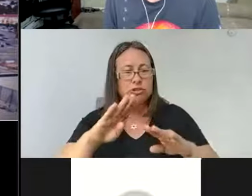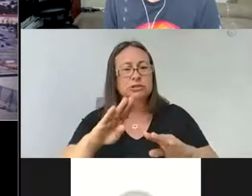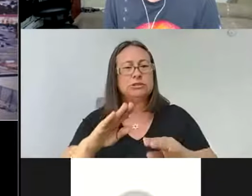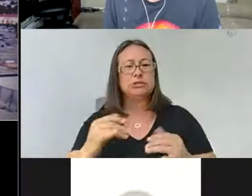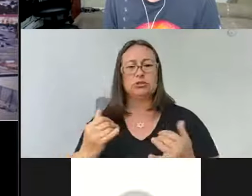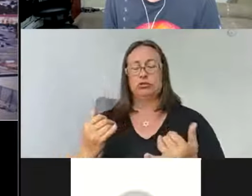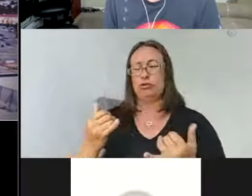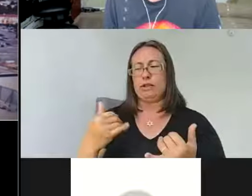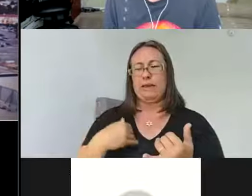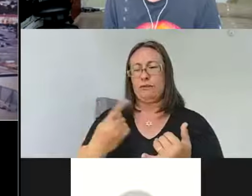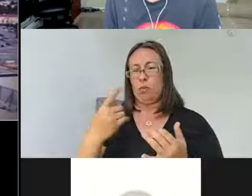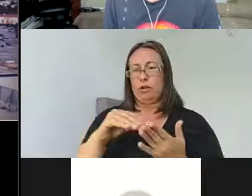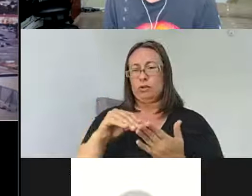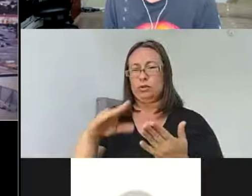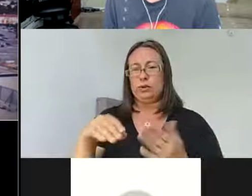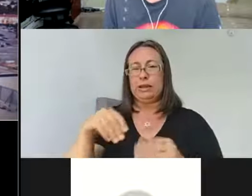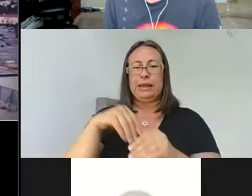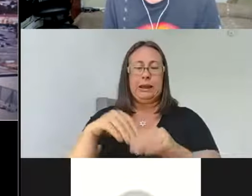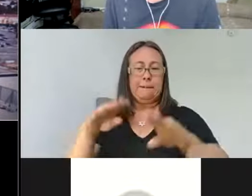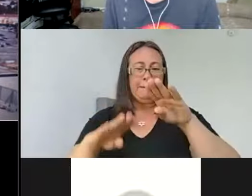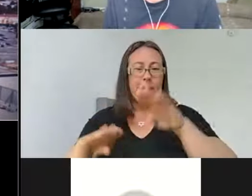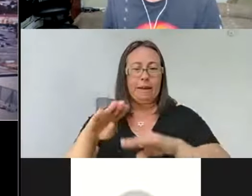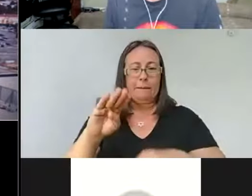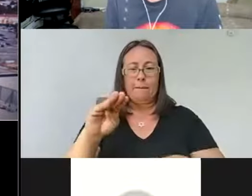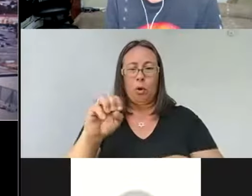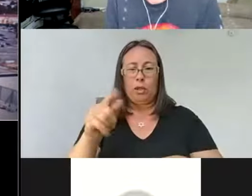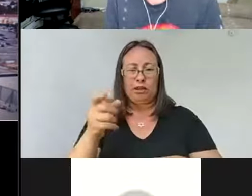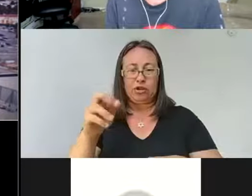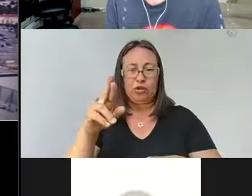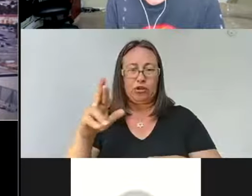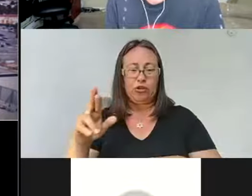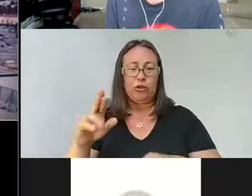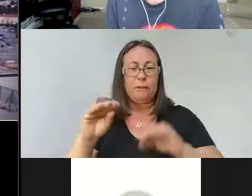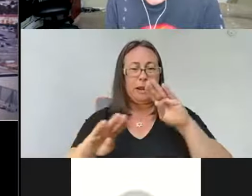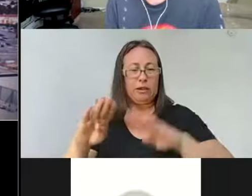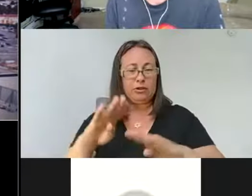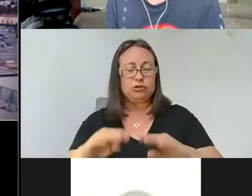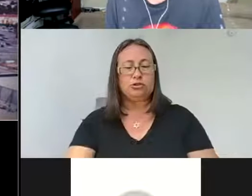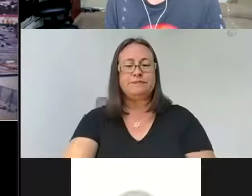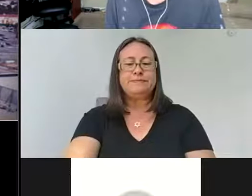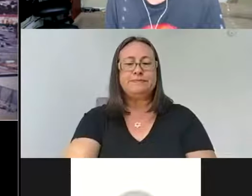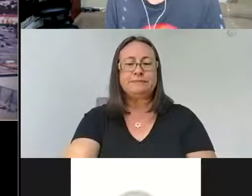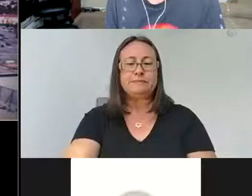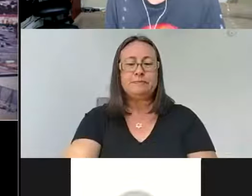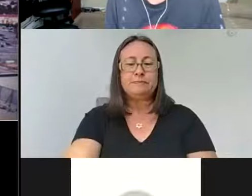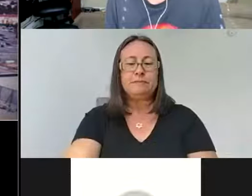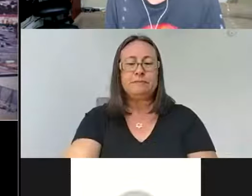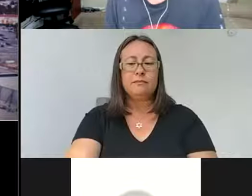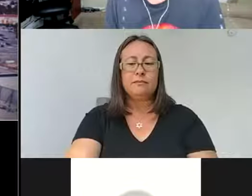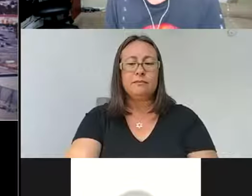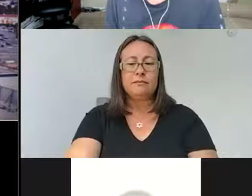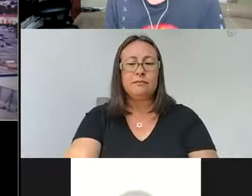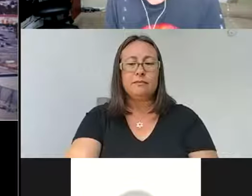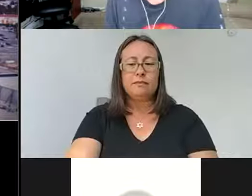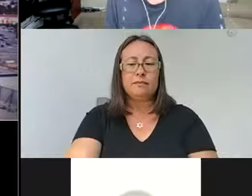a student in the molecular biology program, and also a student from the neuroscience program just joined my lab.